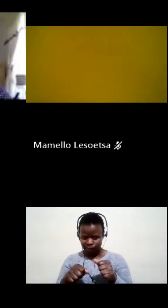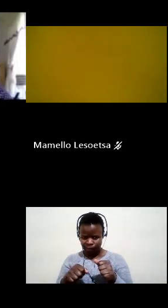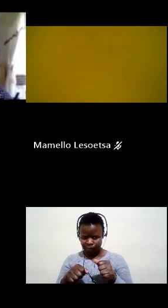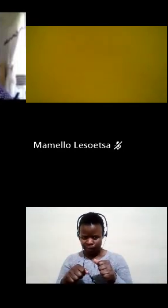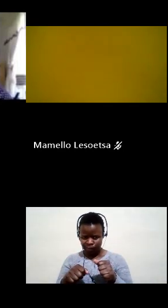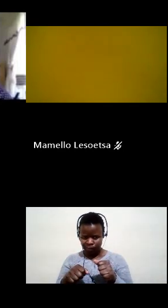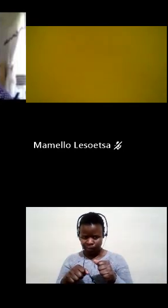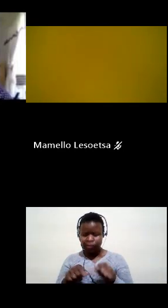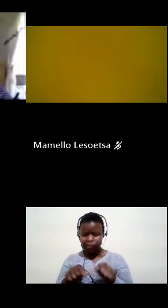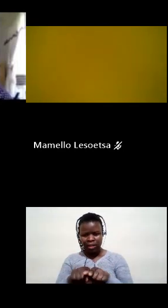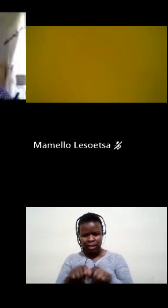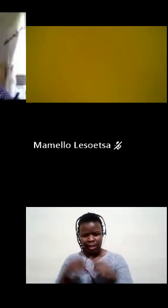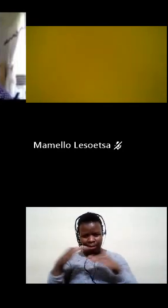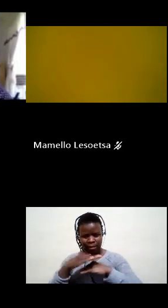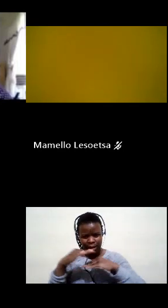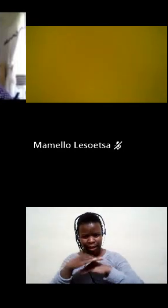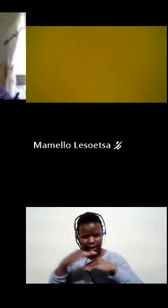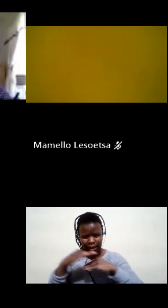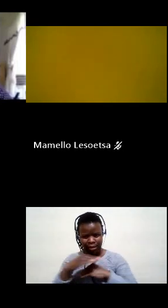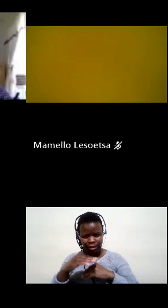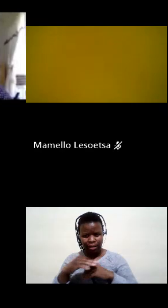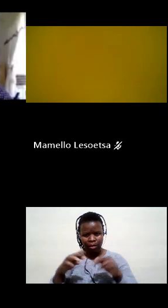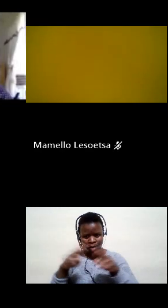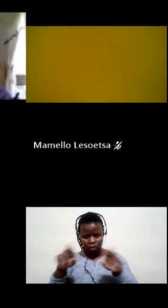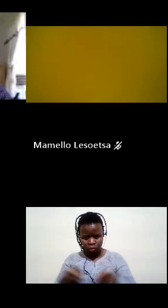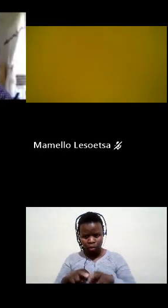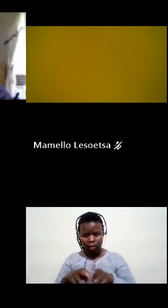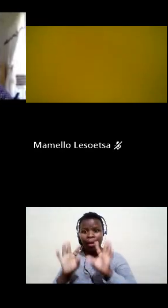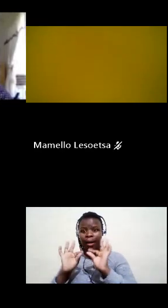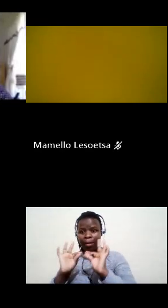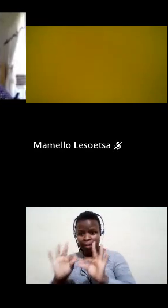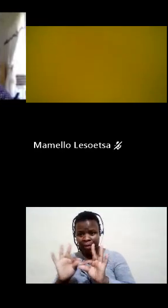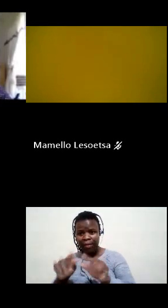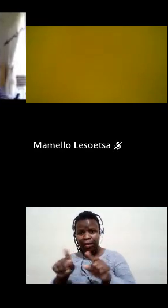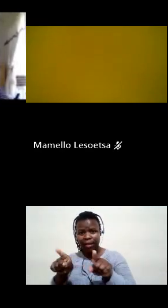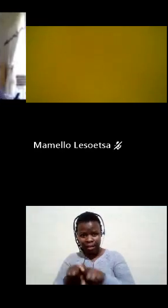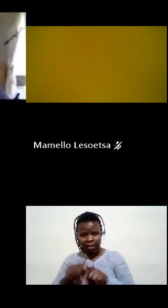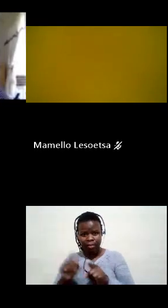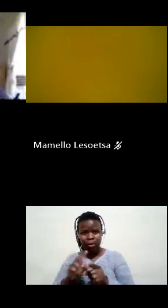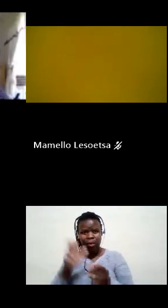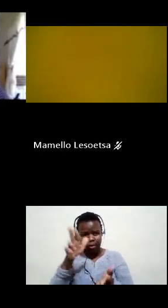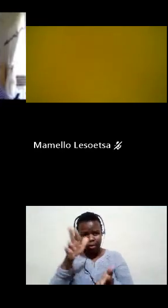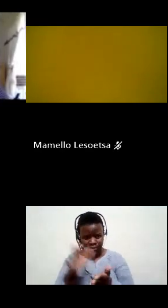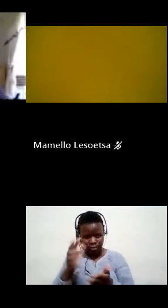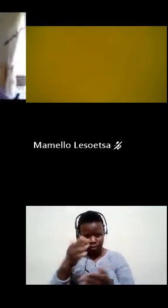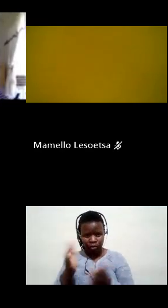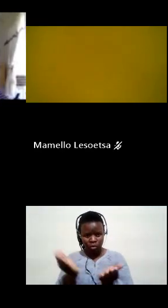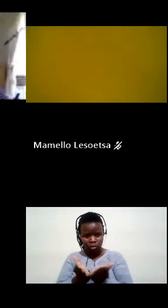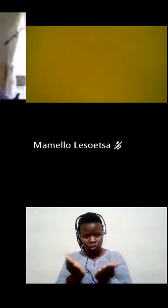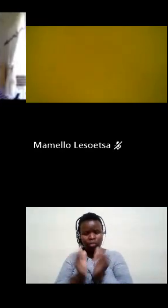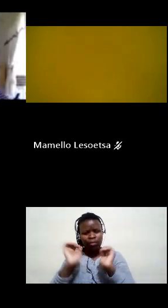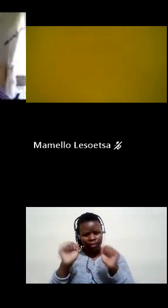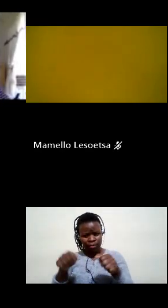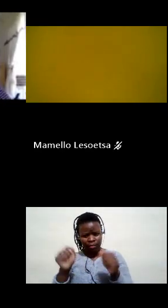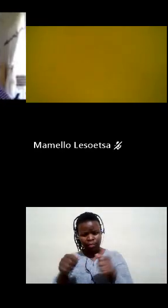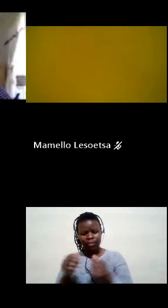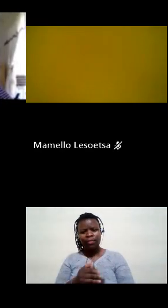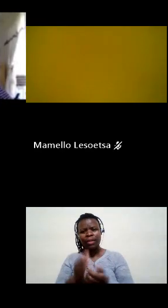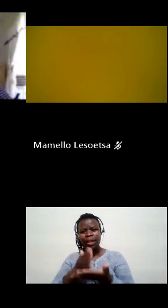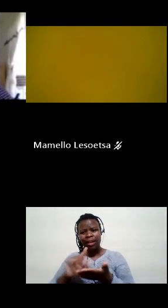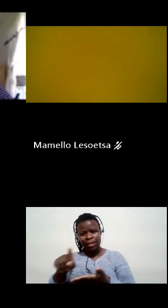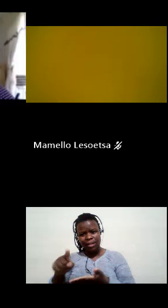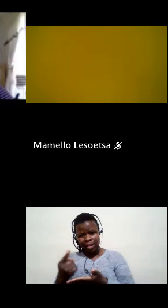perfect. Adaptation of the school infrastructure, that's great. Yeah. So something as simple as